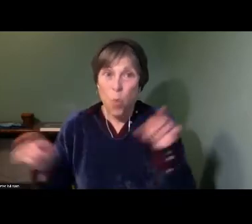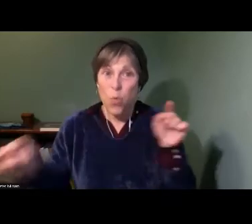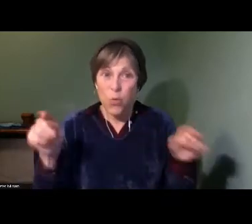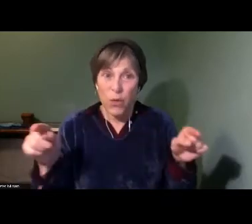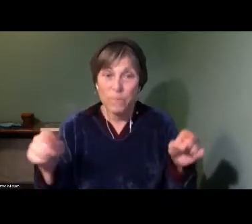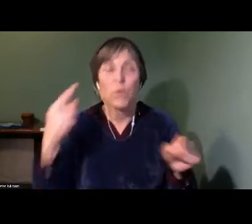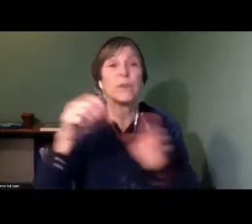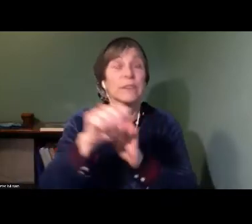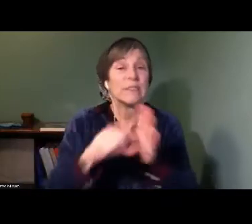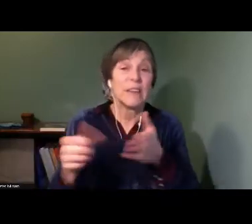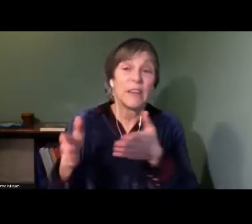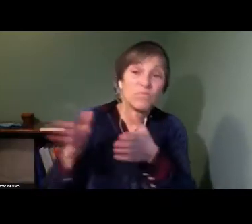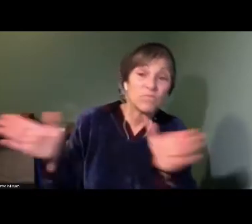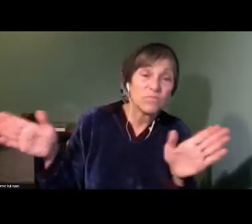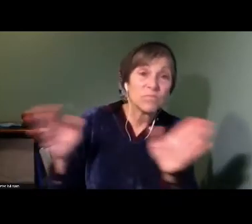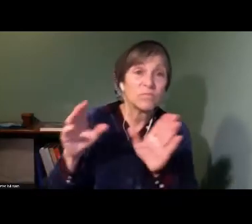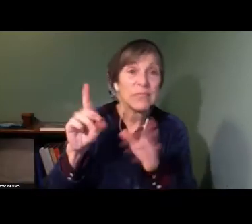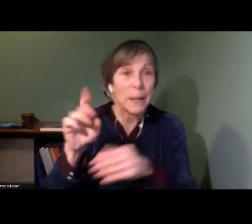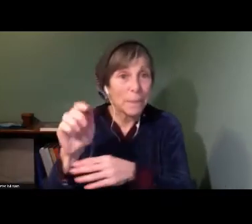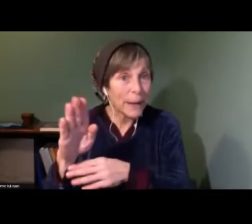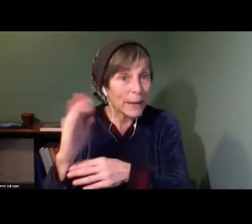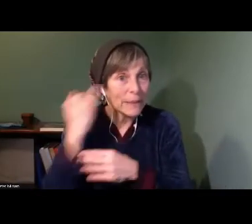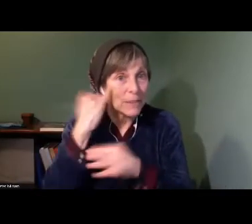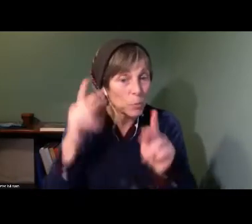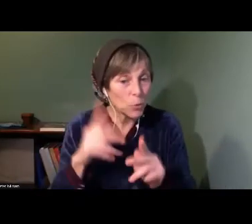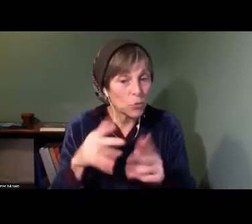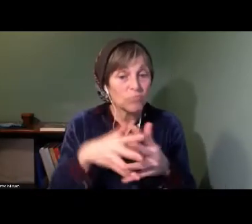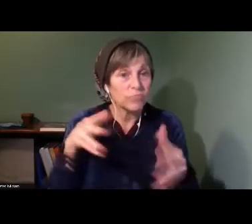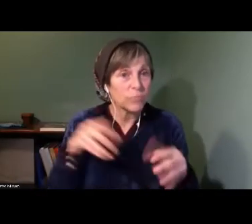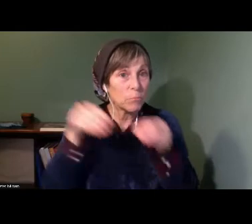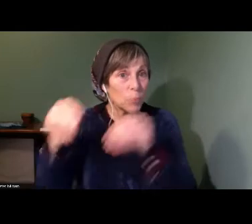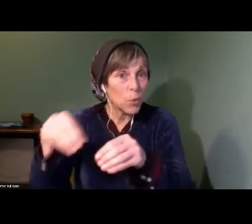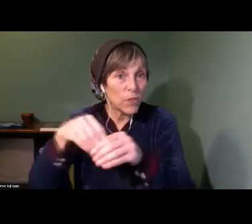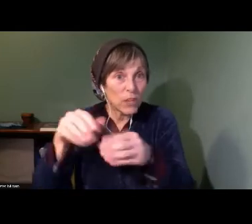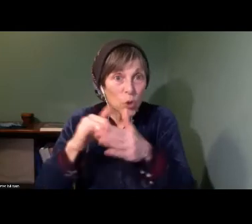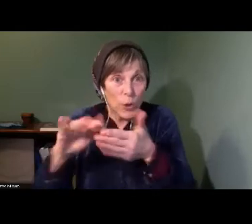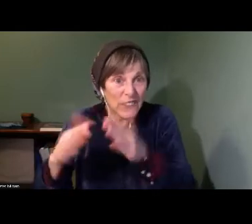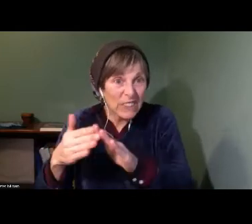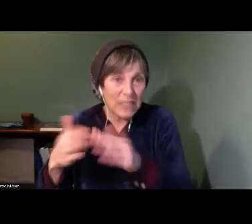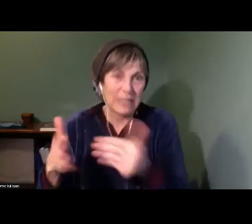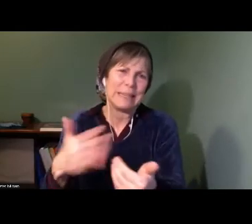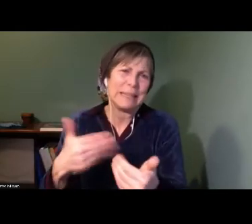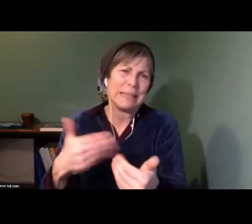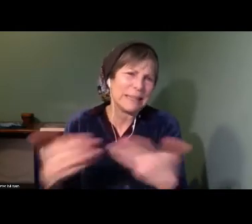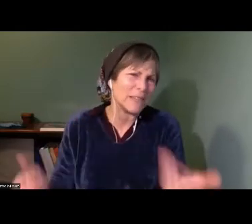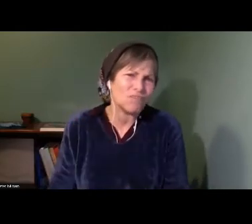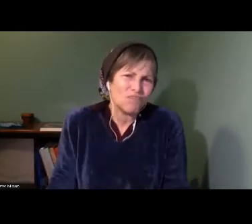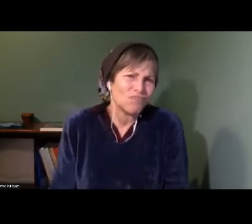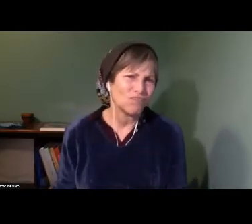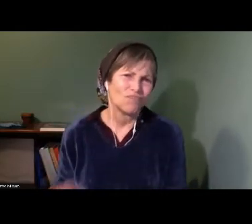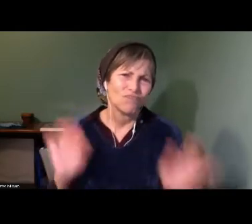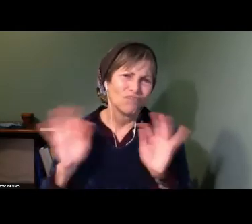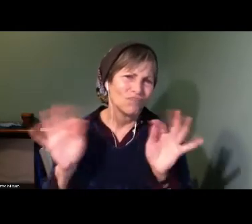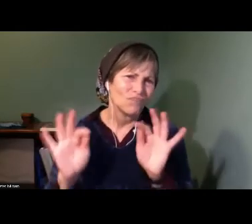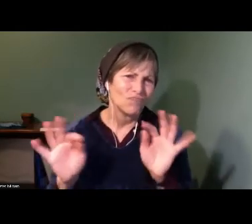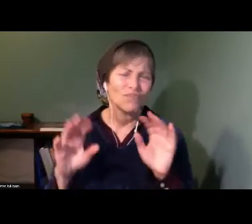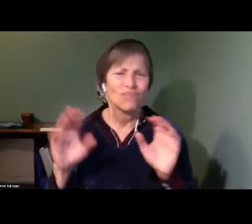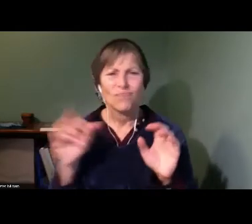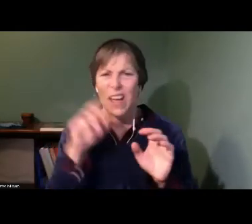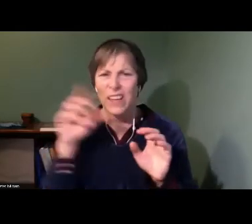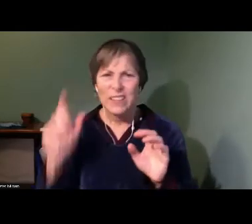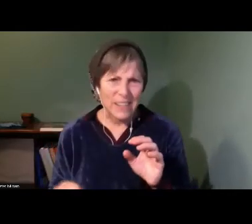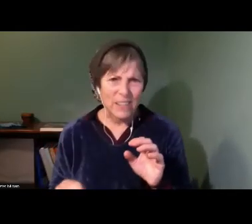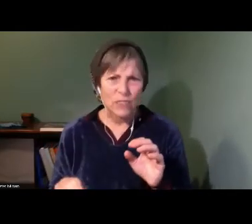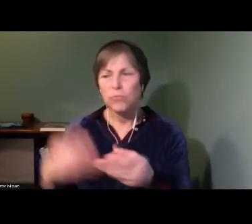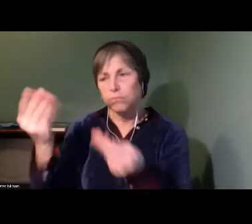you can sort of easily track when somebody moves within New York City that's an easy way to update them without them having to sort of provide all of their